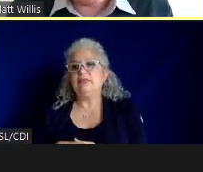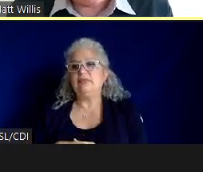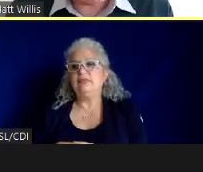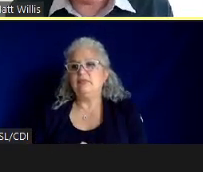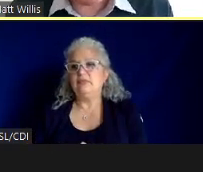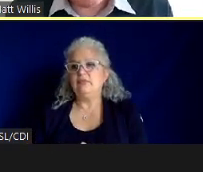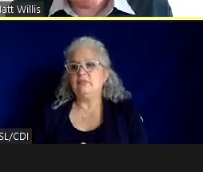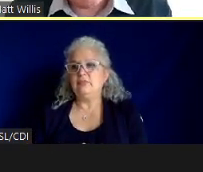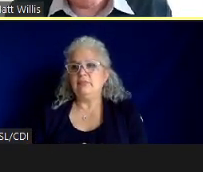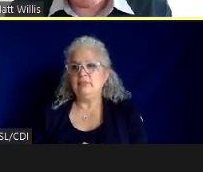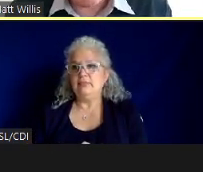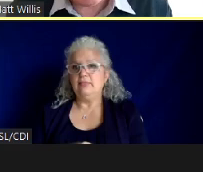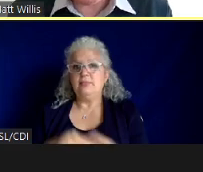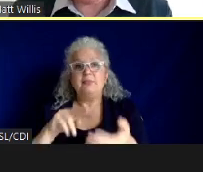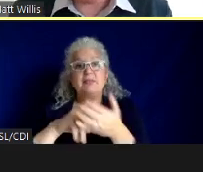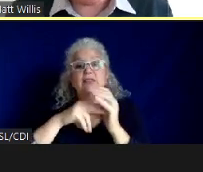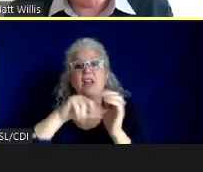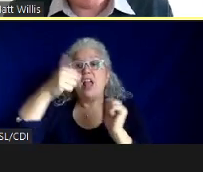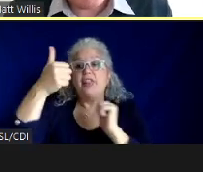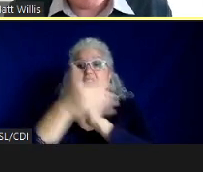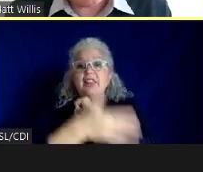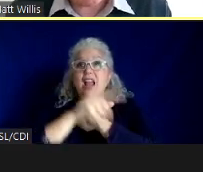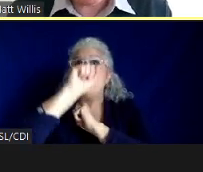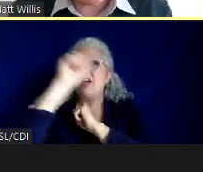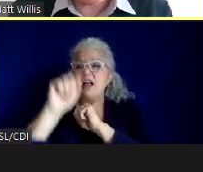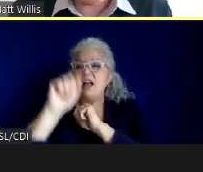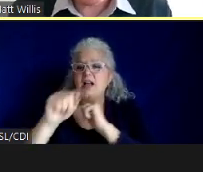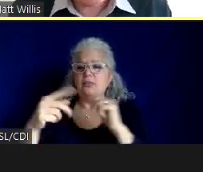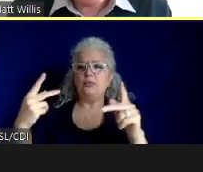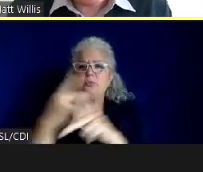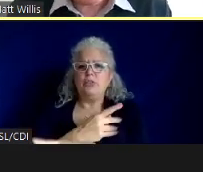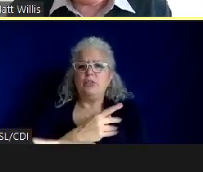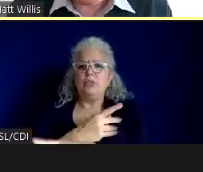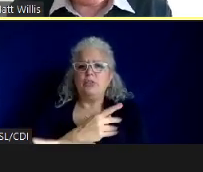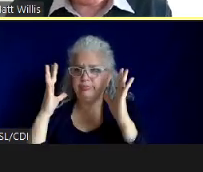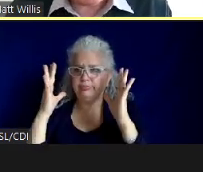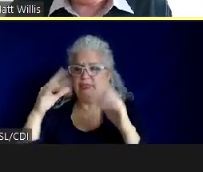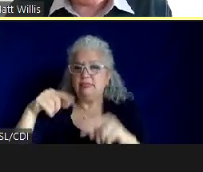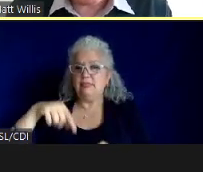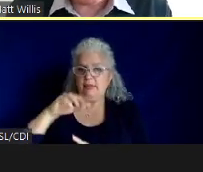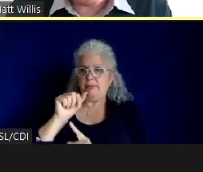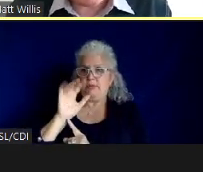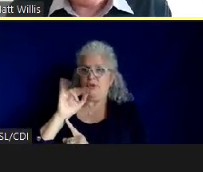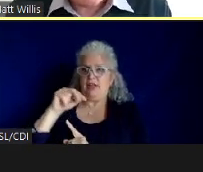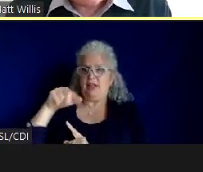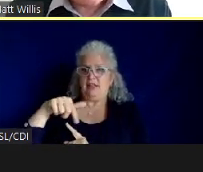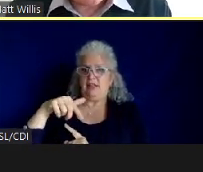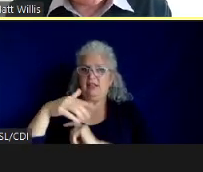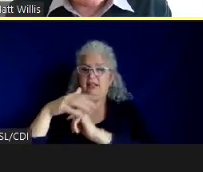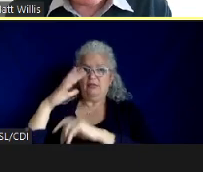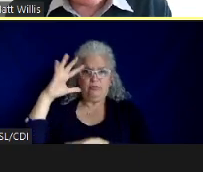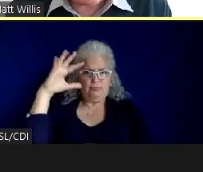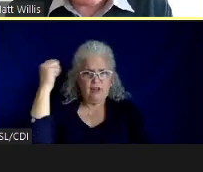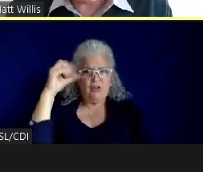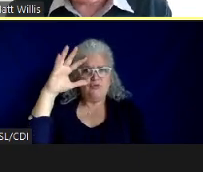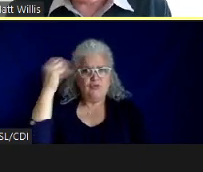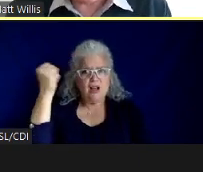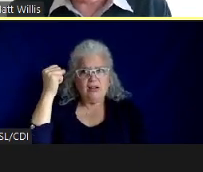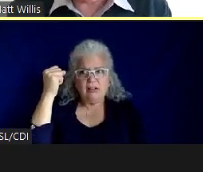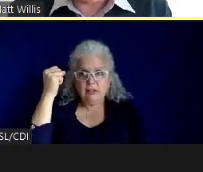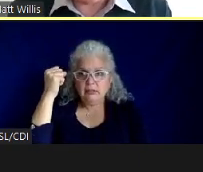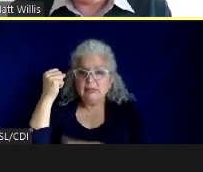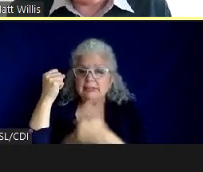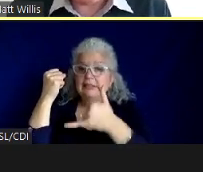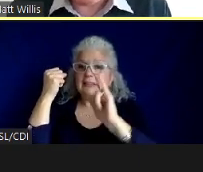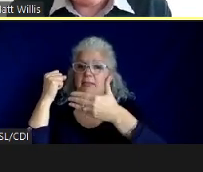state. When we're seeing record numbers of cases and we're in record numbers of hospitalizations, and yet we seem to be in less of a